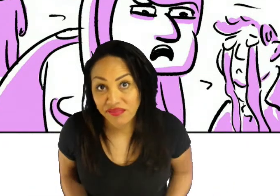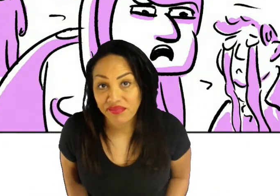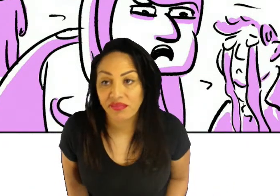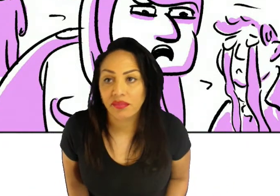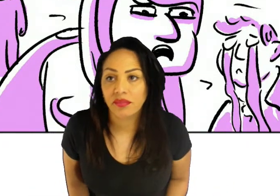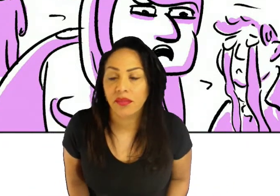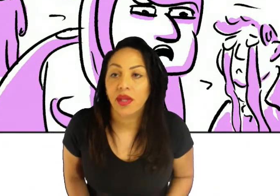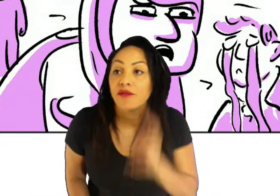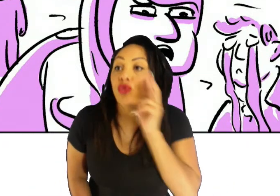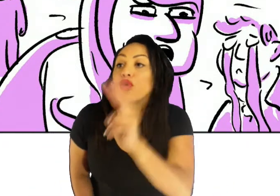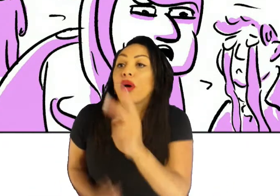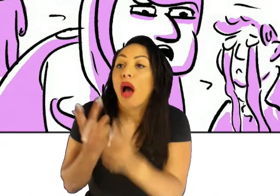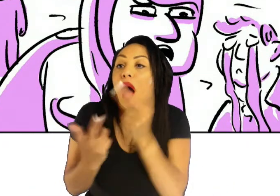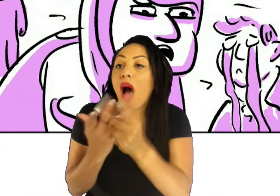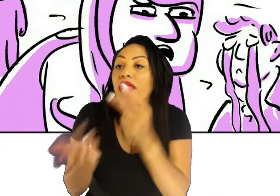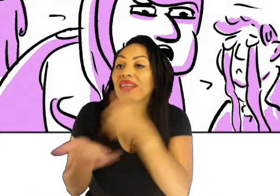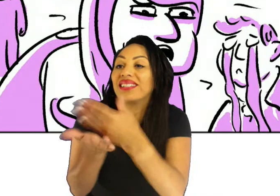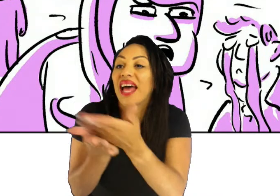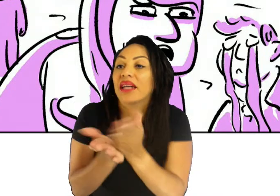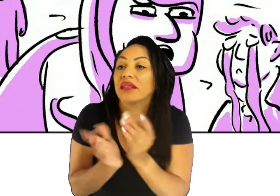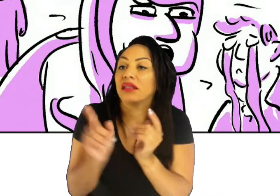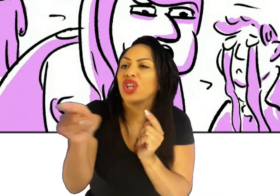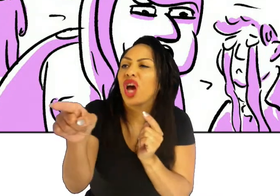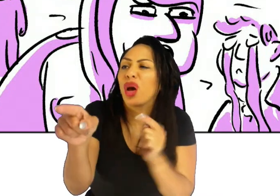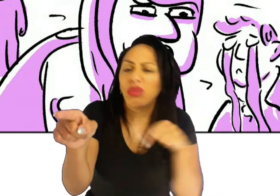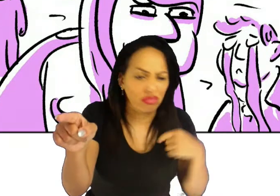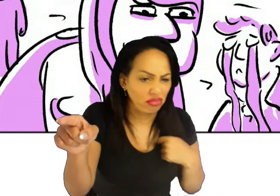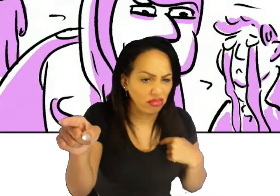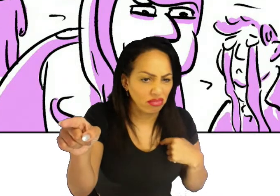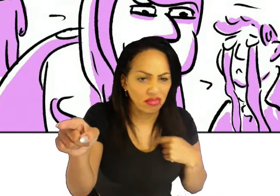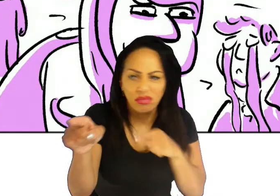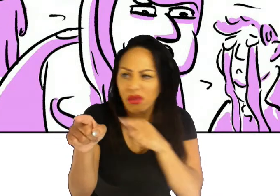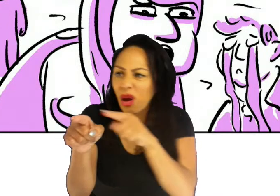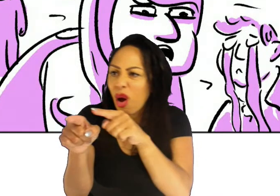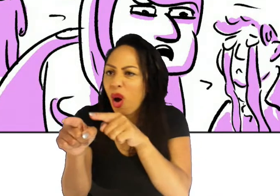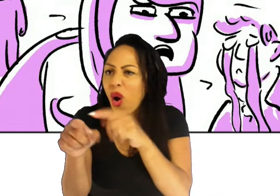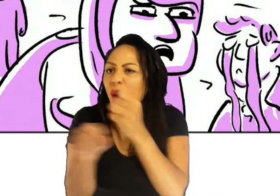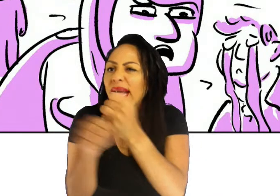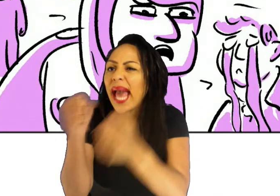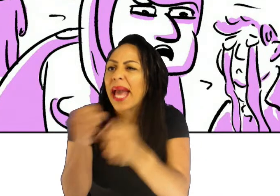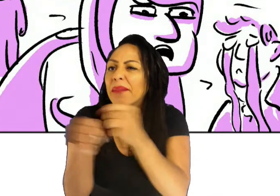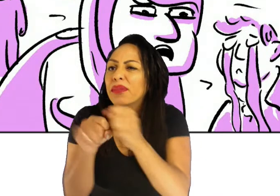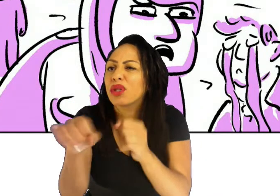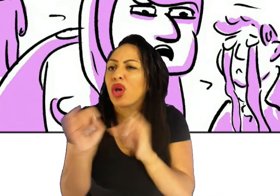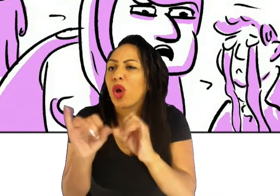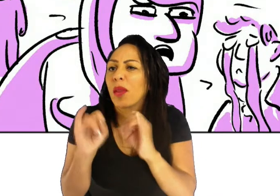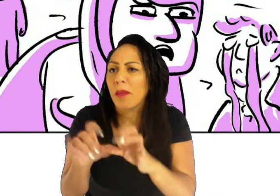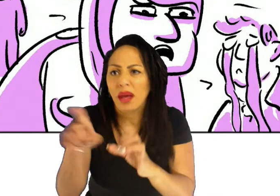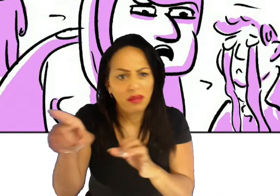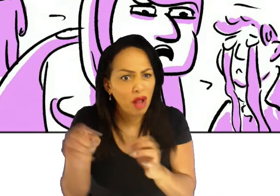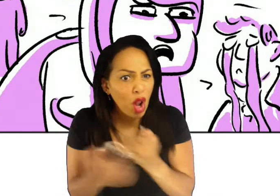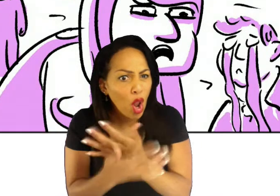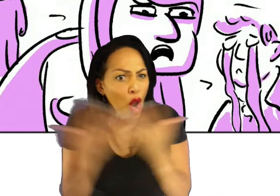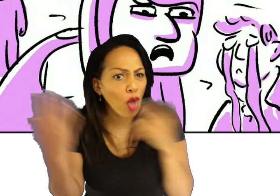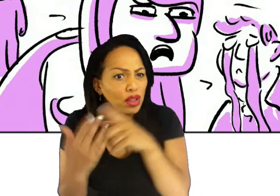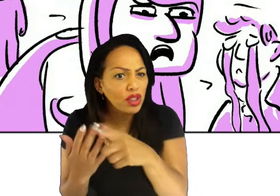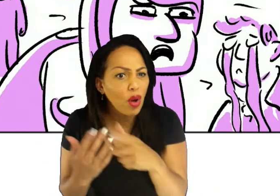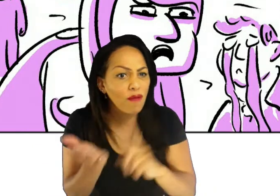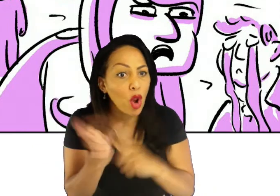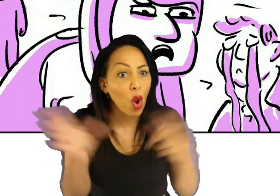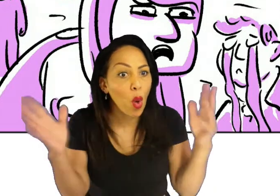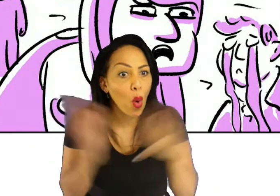and say, oh, it's not that bad. If you look at the games industry, there are class action lawsuits being filed